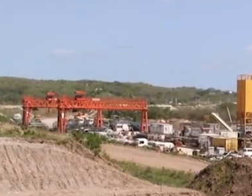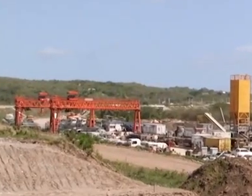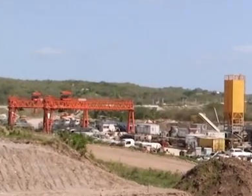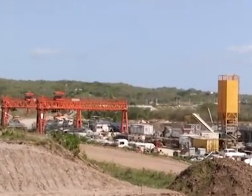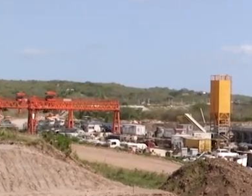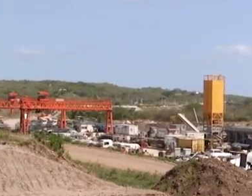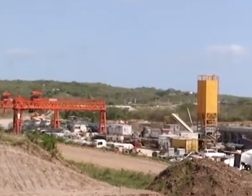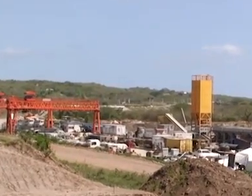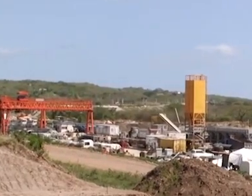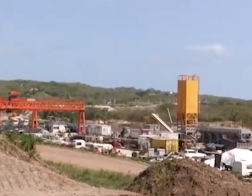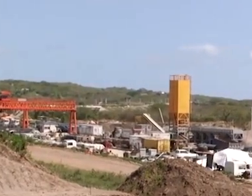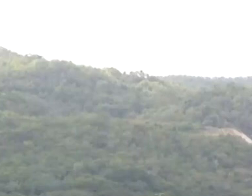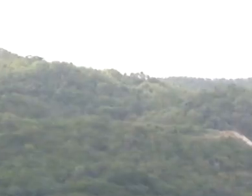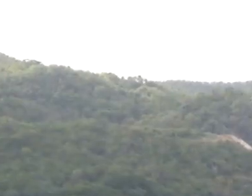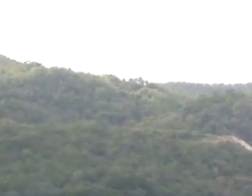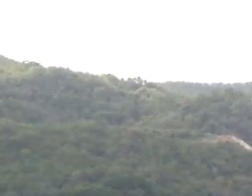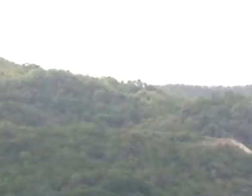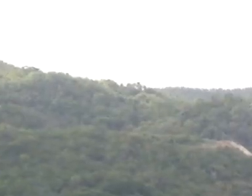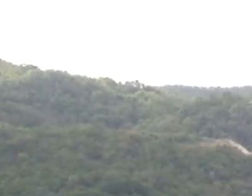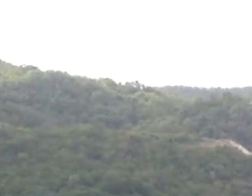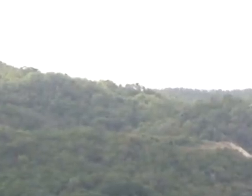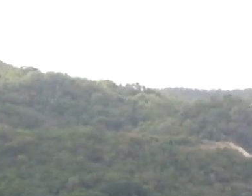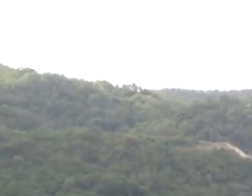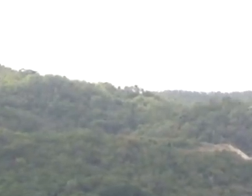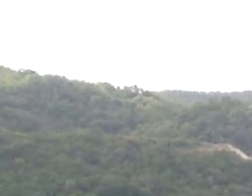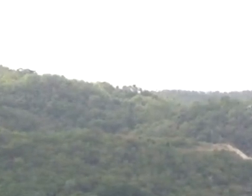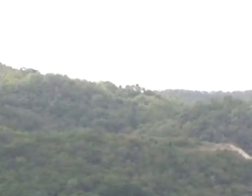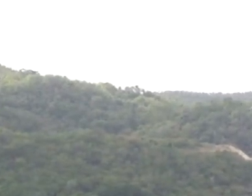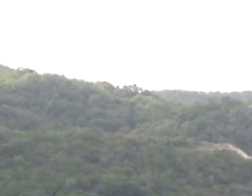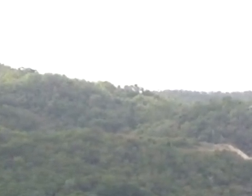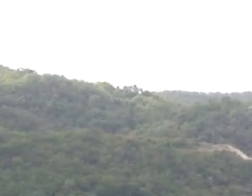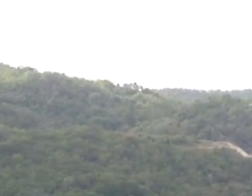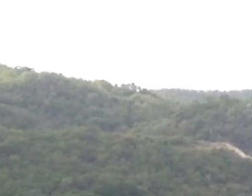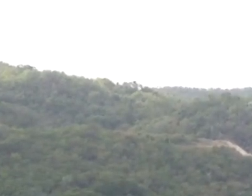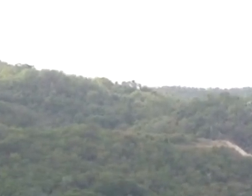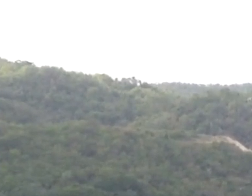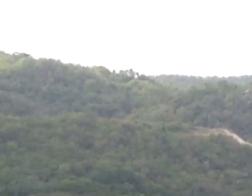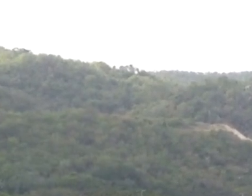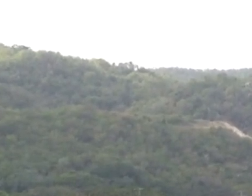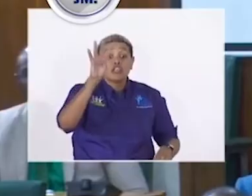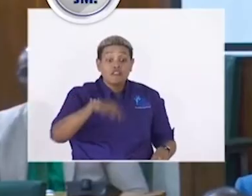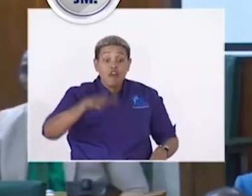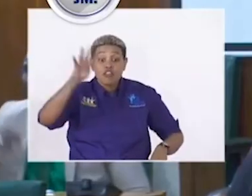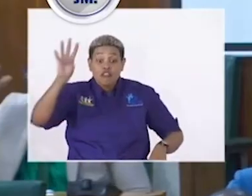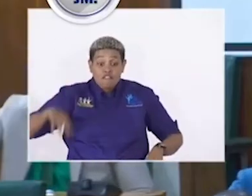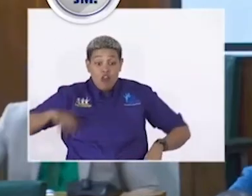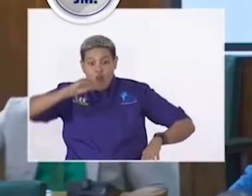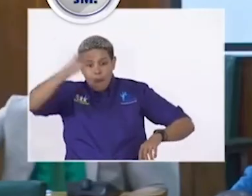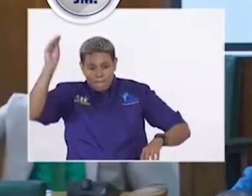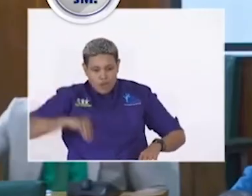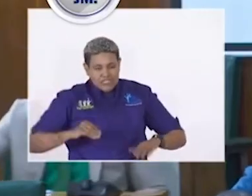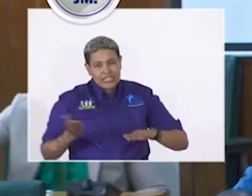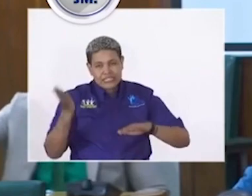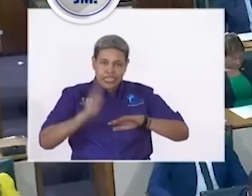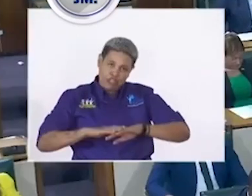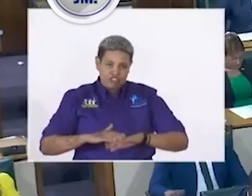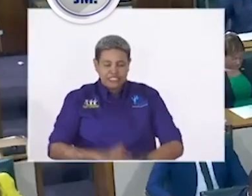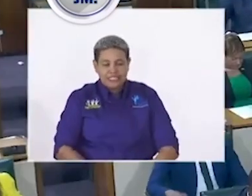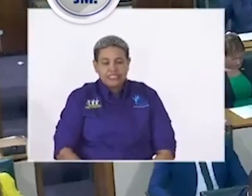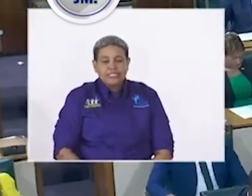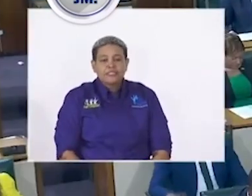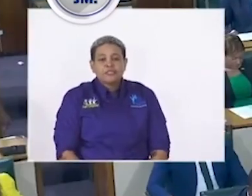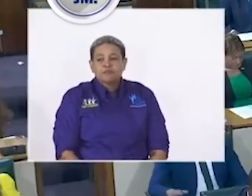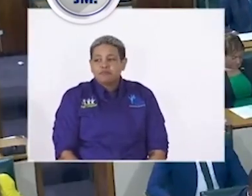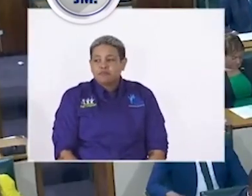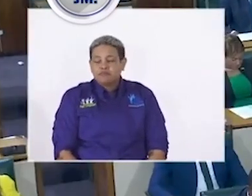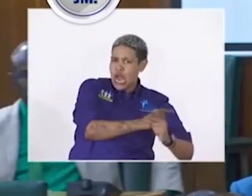projects highlighted by Prime Minister Andrew Holness in his 2023 budget presentation. What does it mean for you and how will it